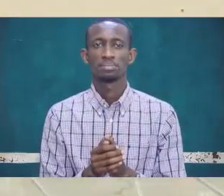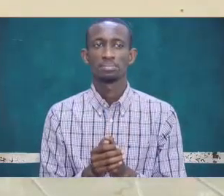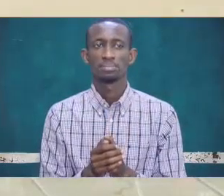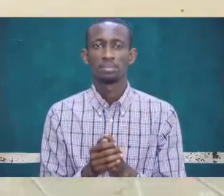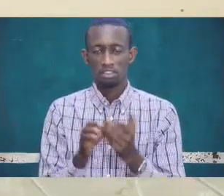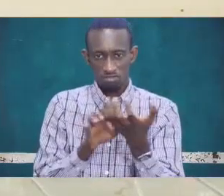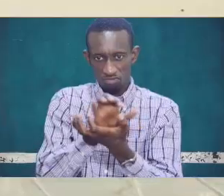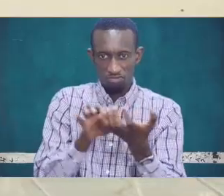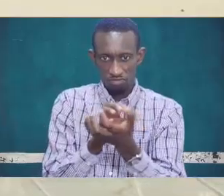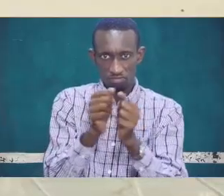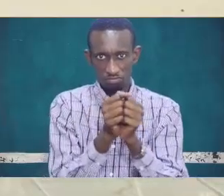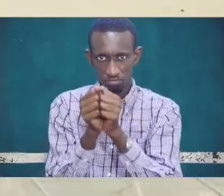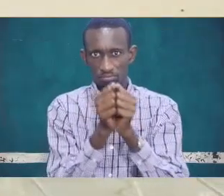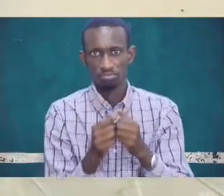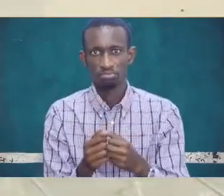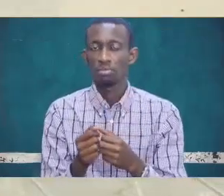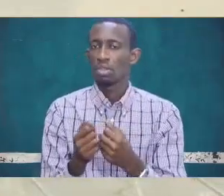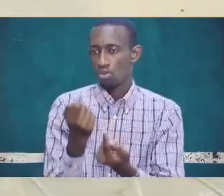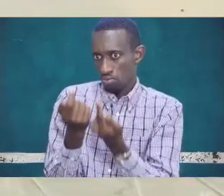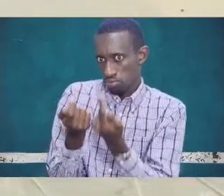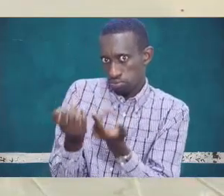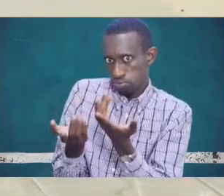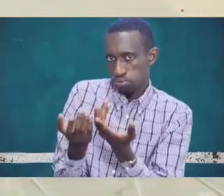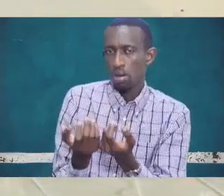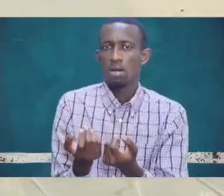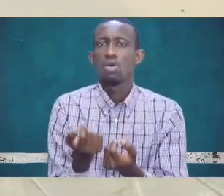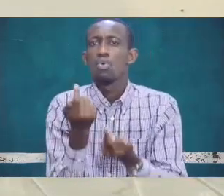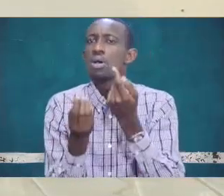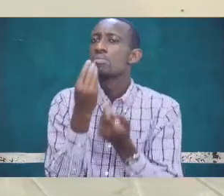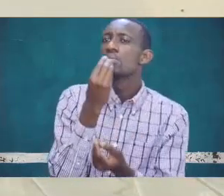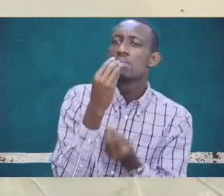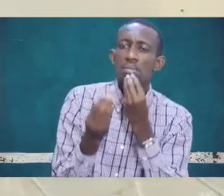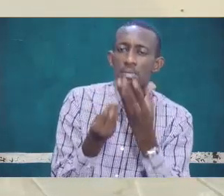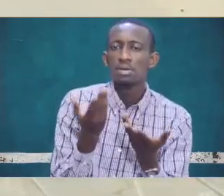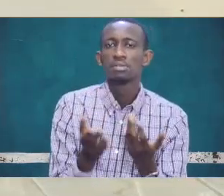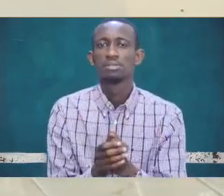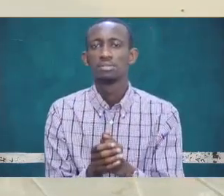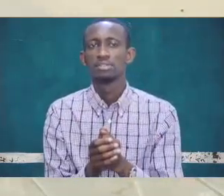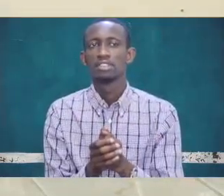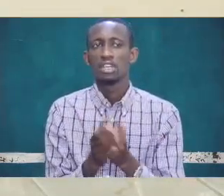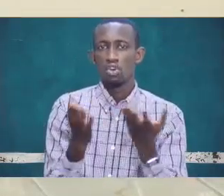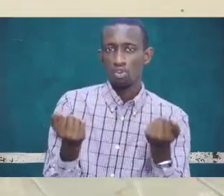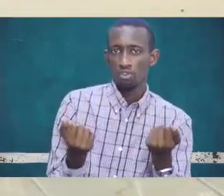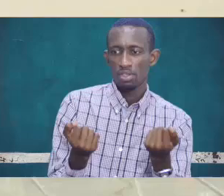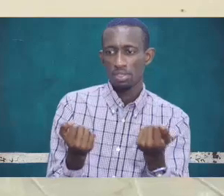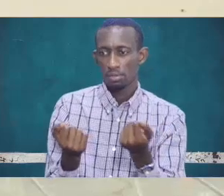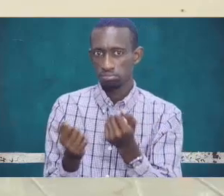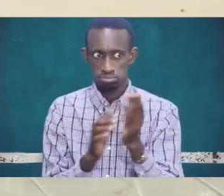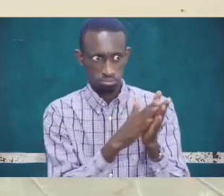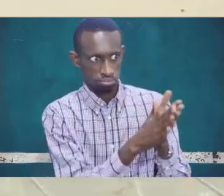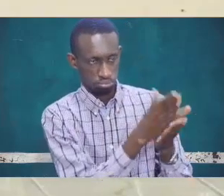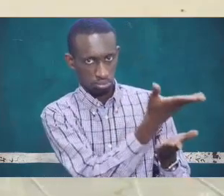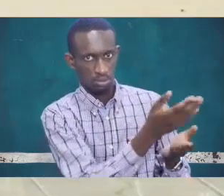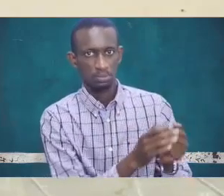They are mixed together. You are in the kitchen, you are cooking food, and you have your oil, you want to fry your